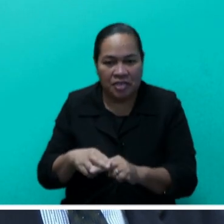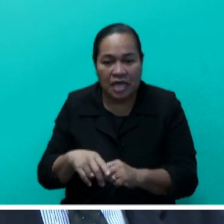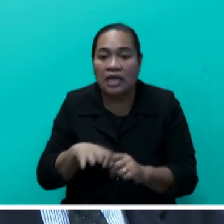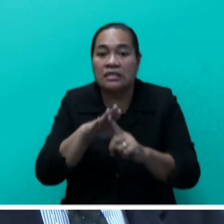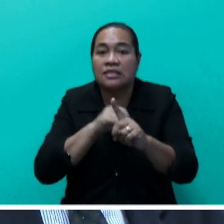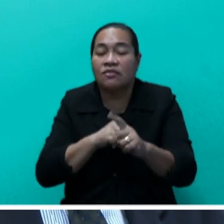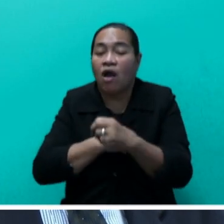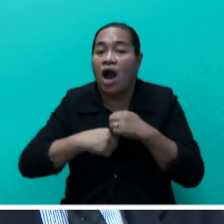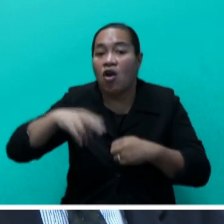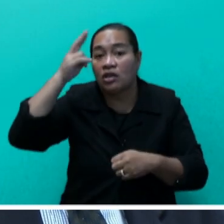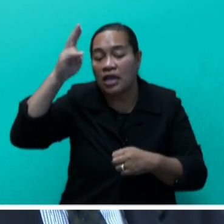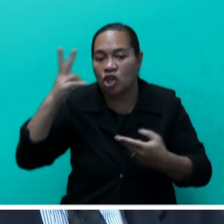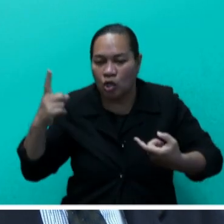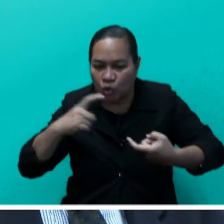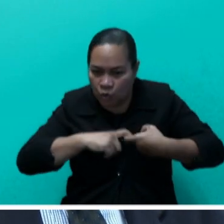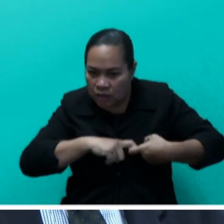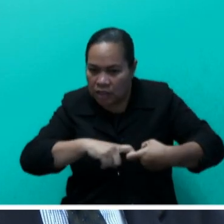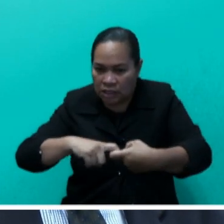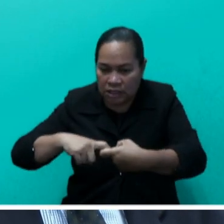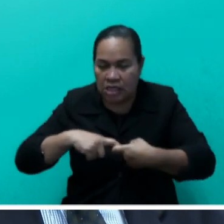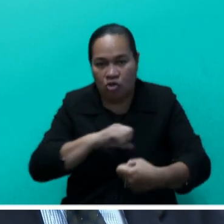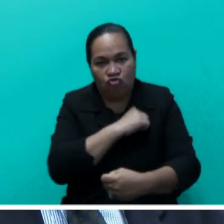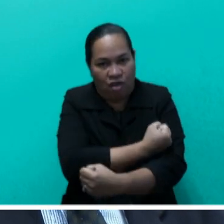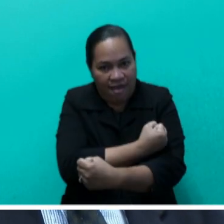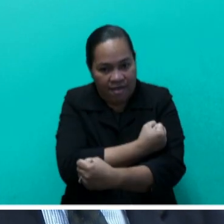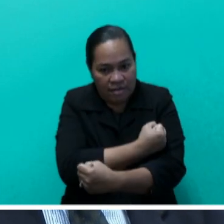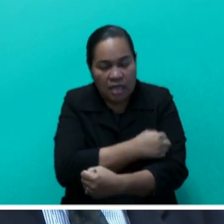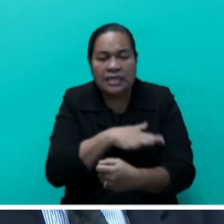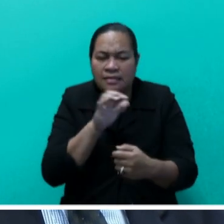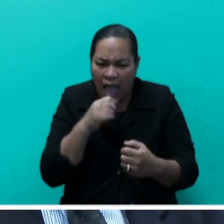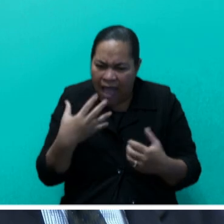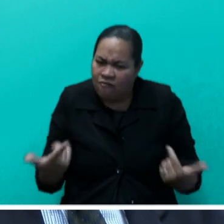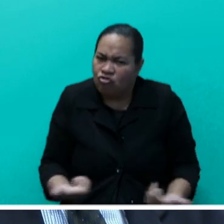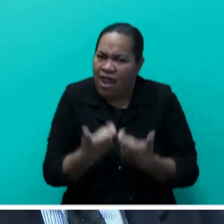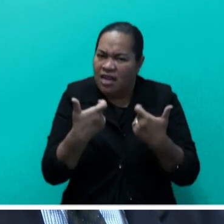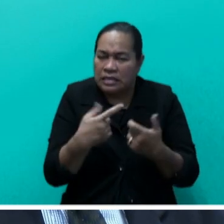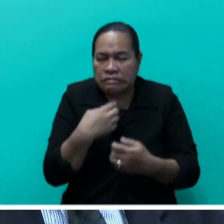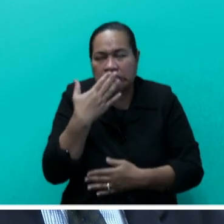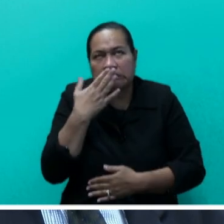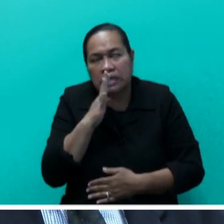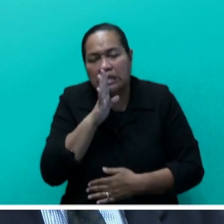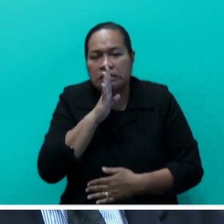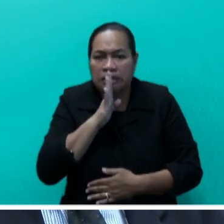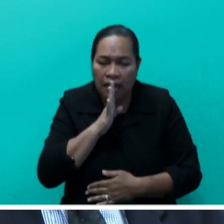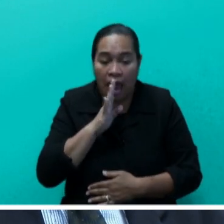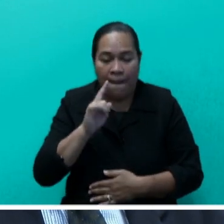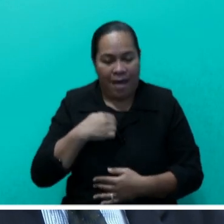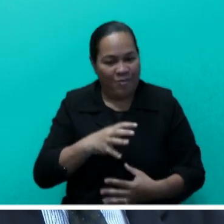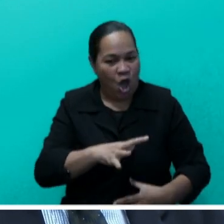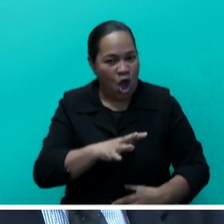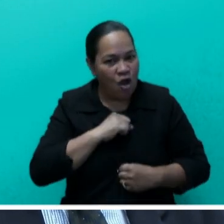of our national unity and strength. While challenges like these are unfortunate, I remain